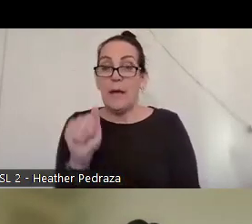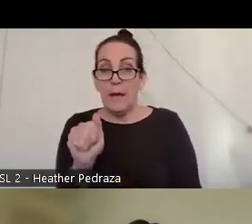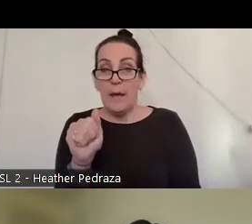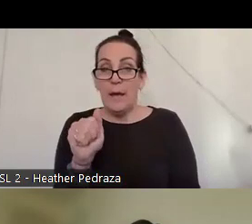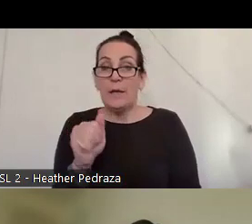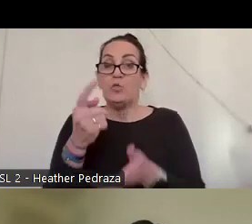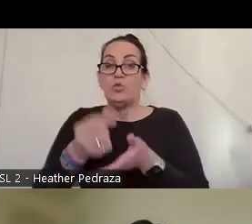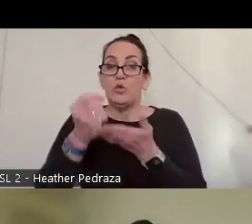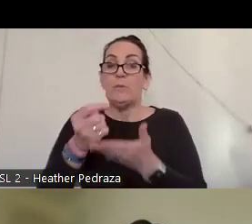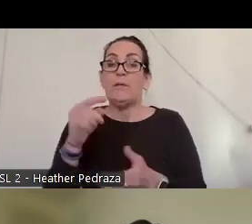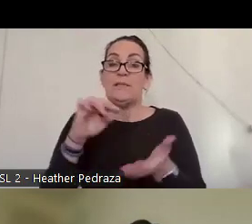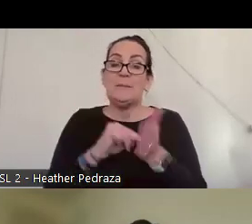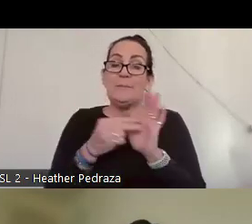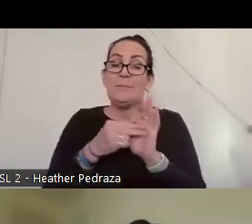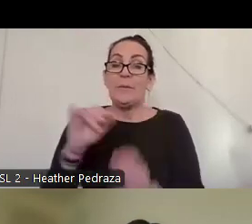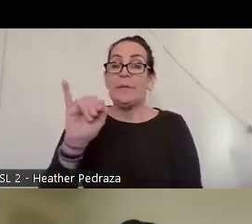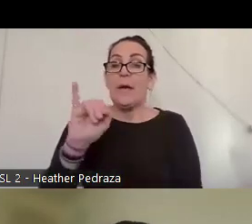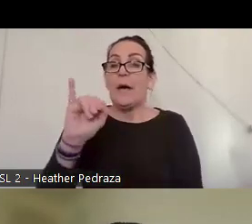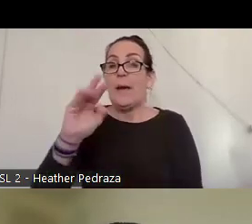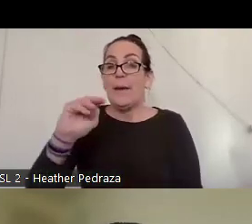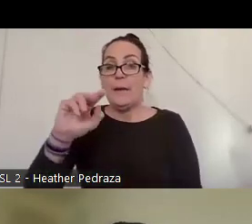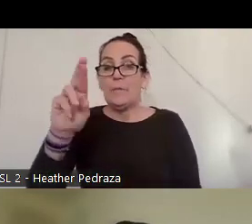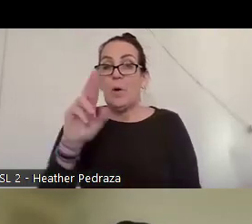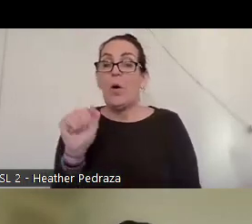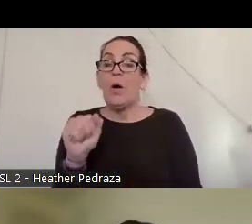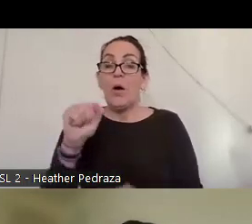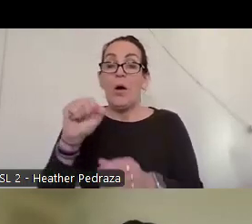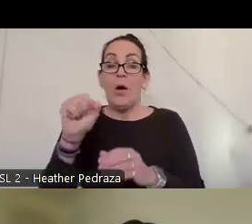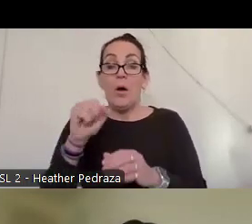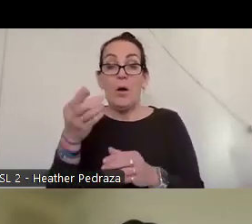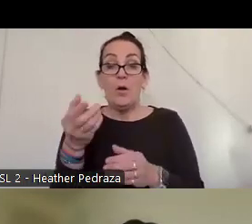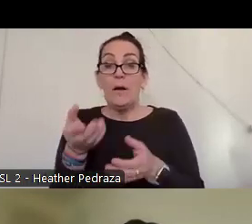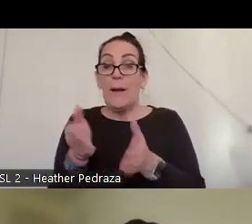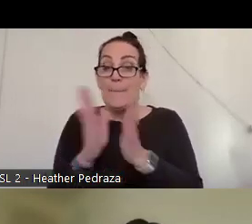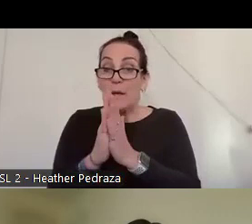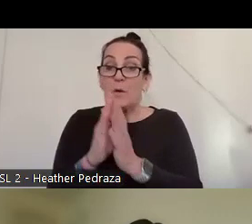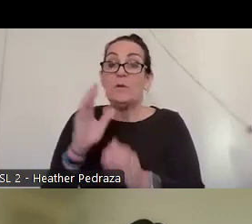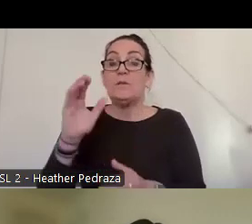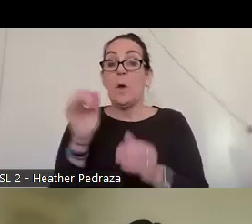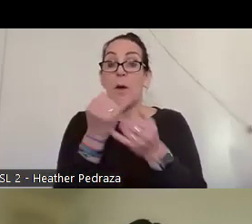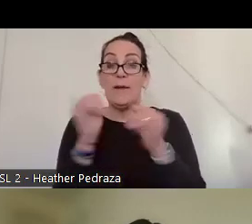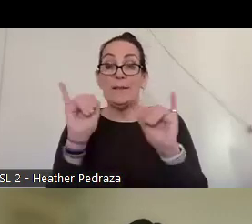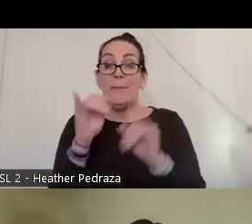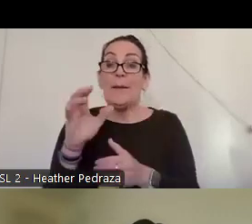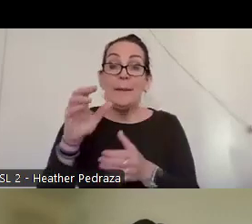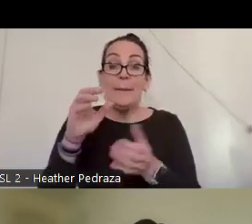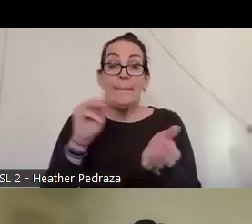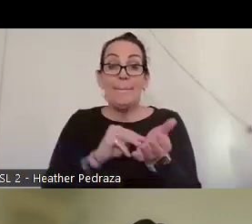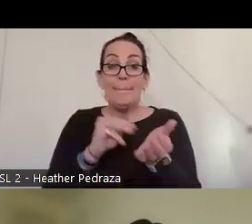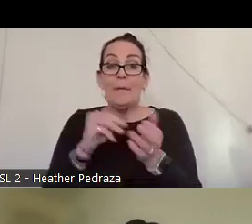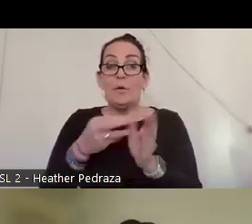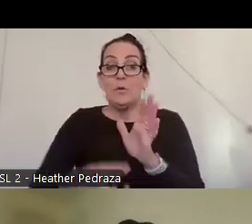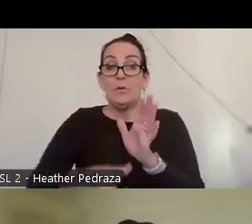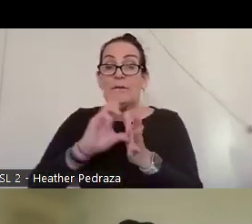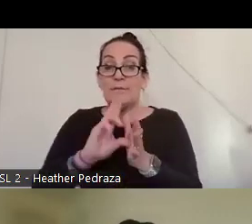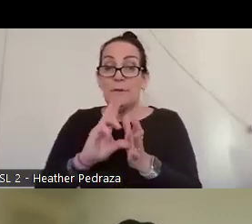exigent. And this means that they have to be decided upon in 24 hours. So effectively, when someone has an IMR appeal, it goes over